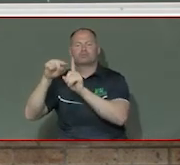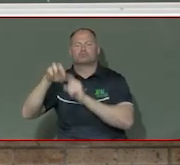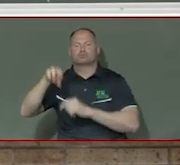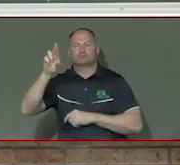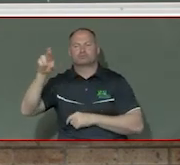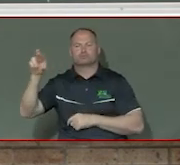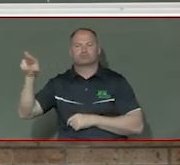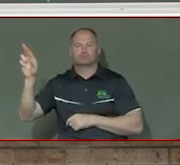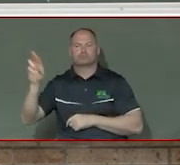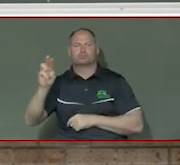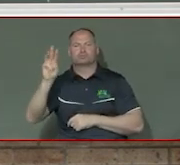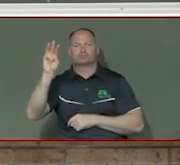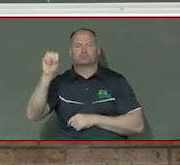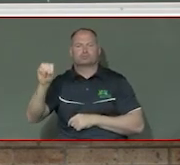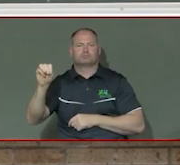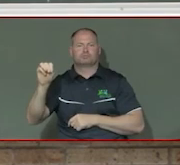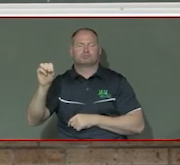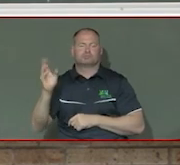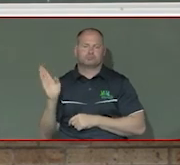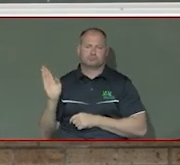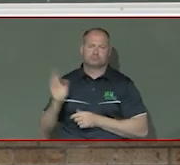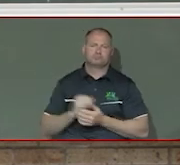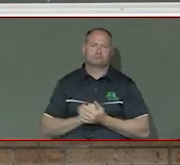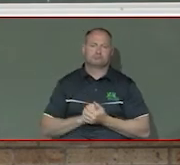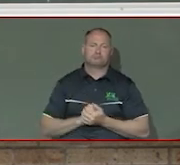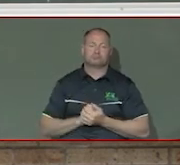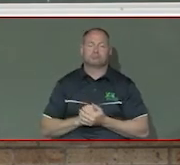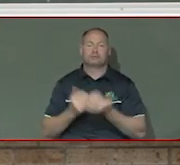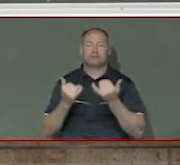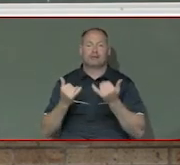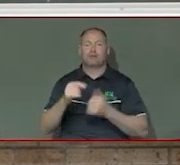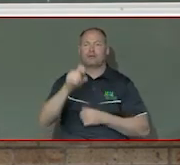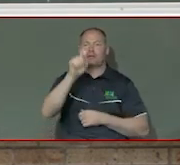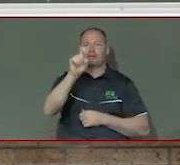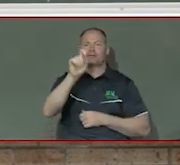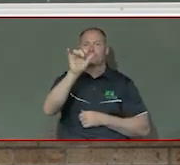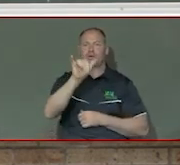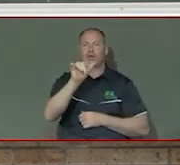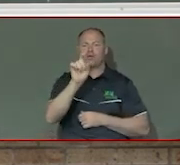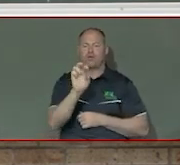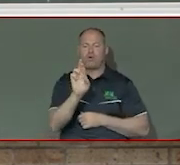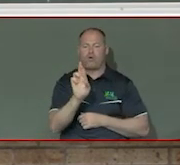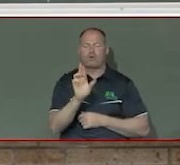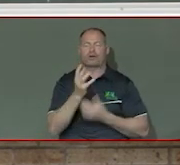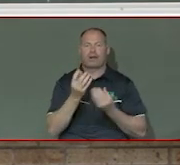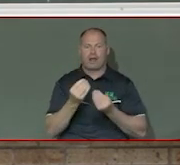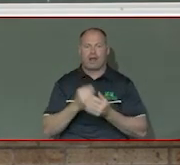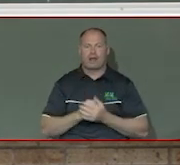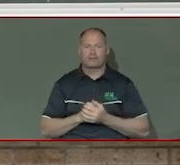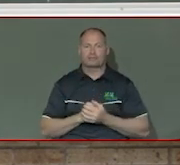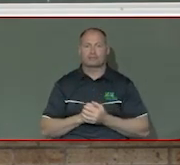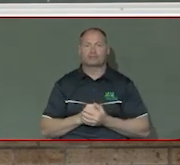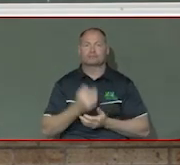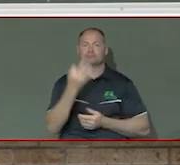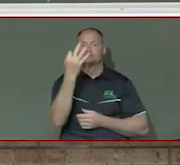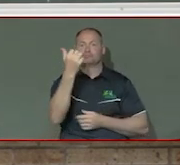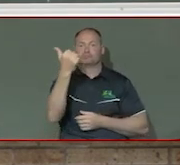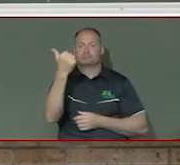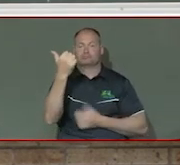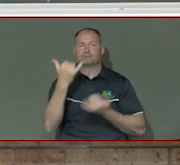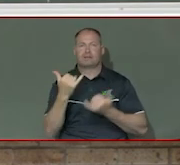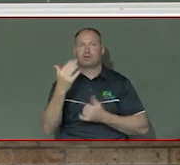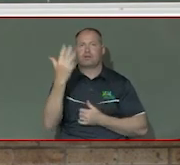squared. Right, is that clear? So once you've got x, y, and r, you've got that 36, that is 90, so you need